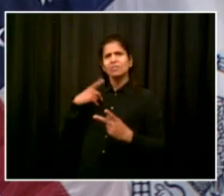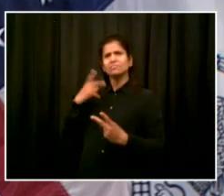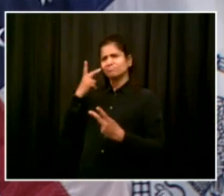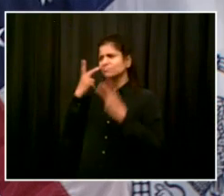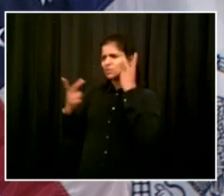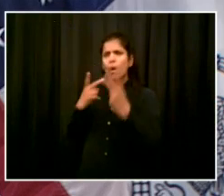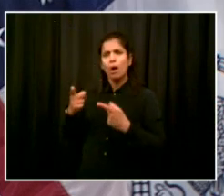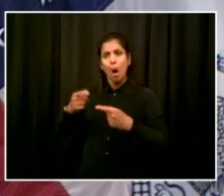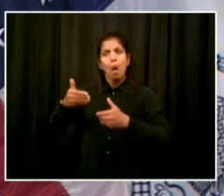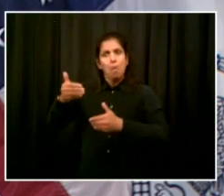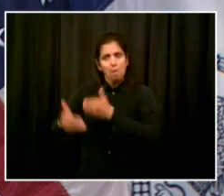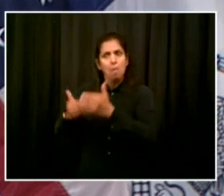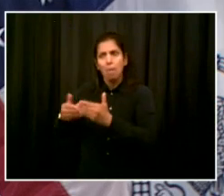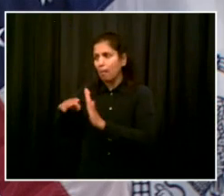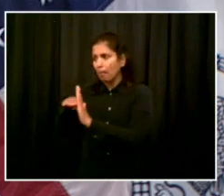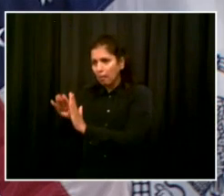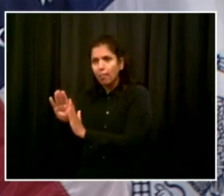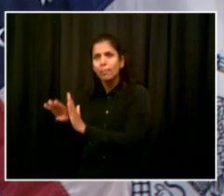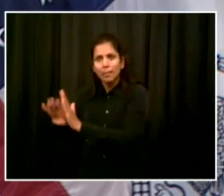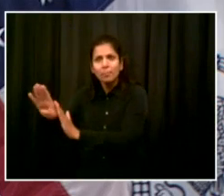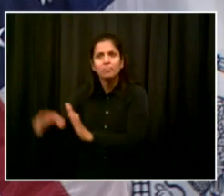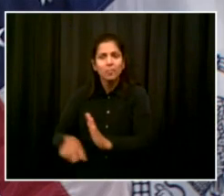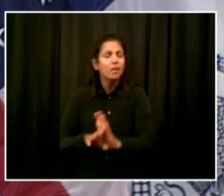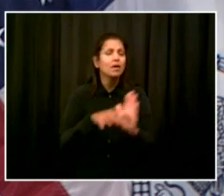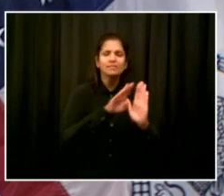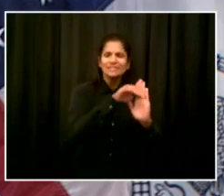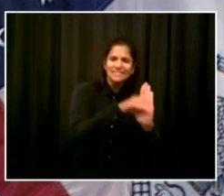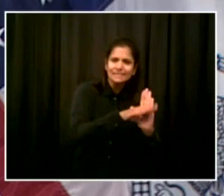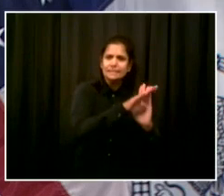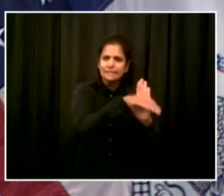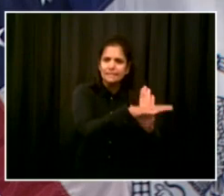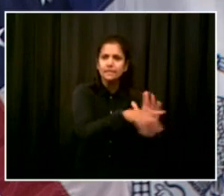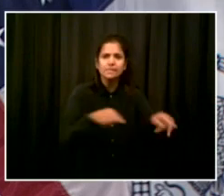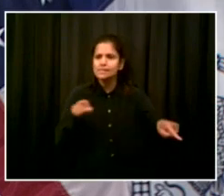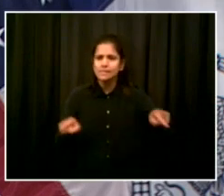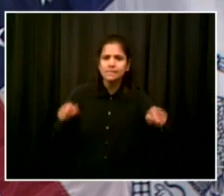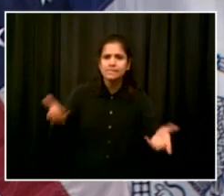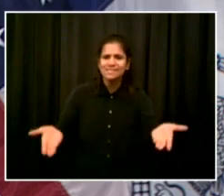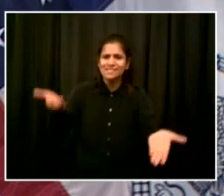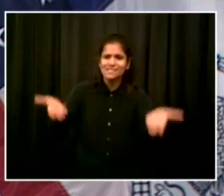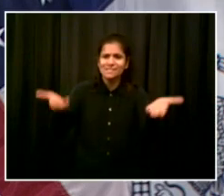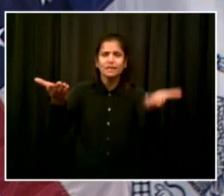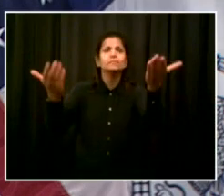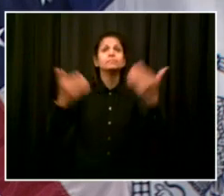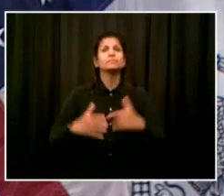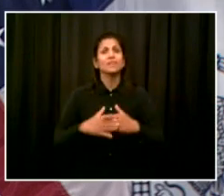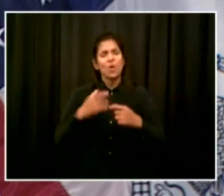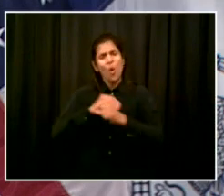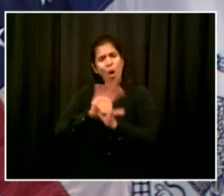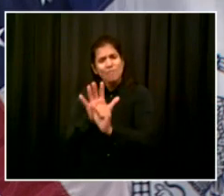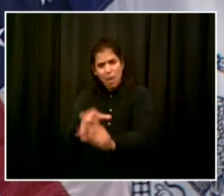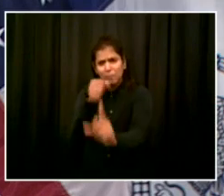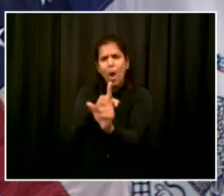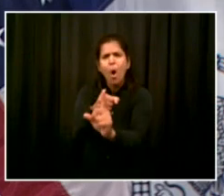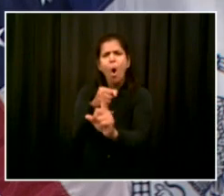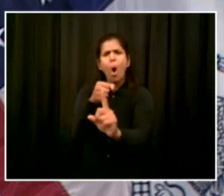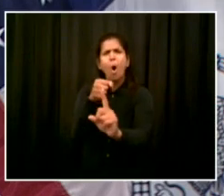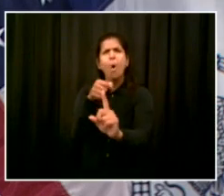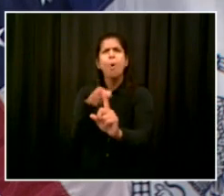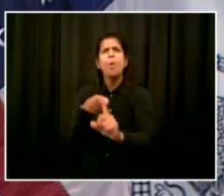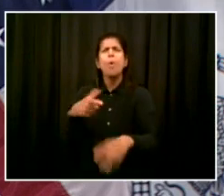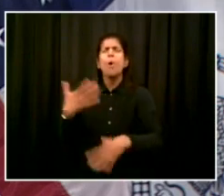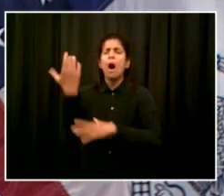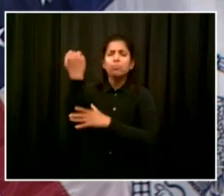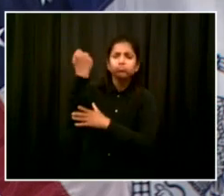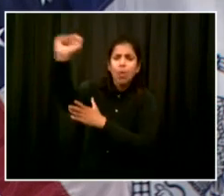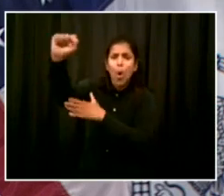healthcare crisis in this century, the worst economic crisis in 90 years, a social justice crisis, a disparity crisis, an employment crisis, a fiscal crisis.